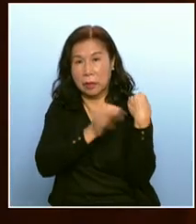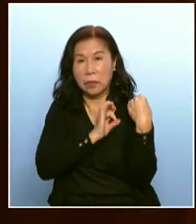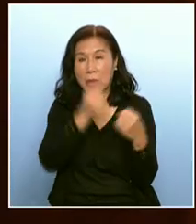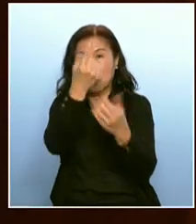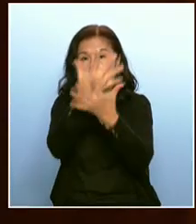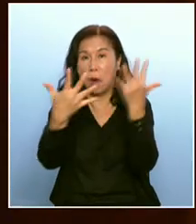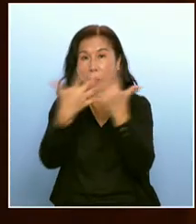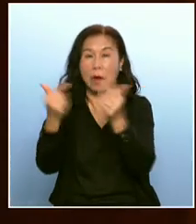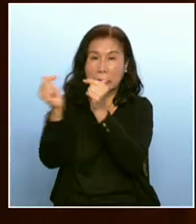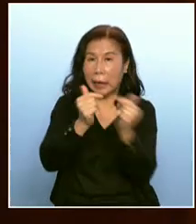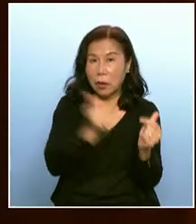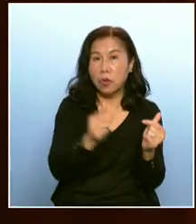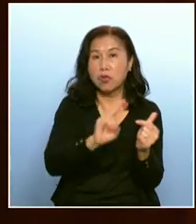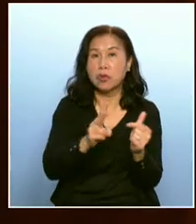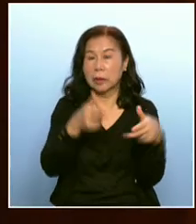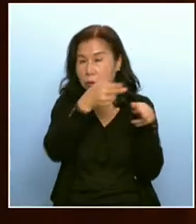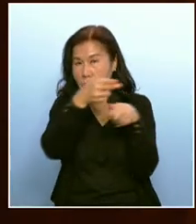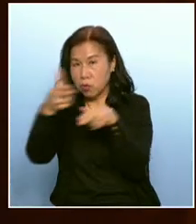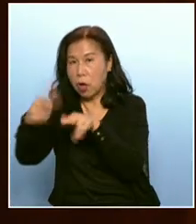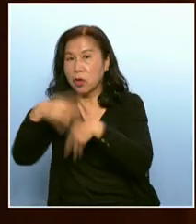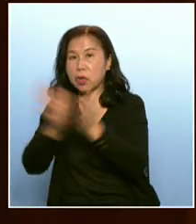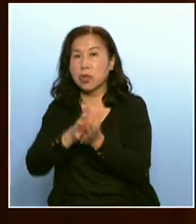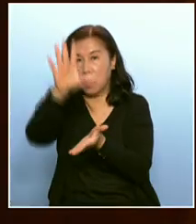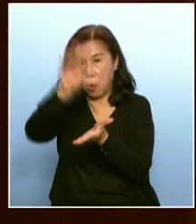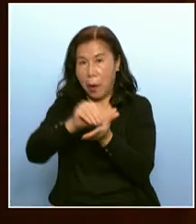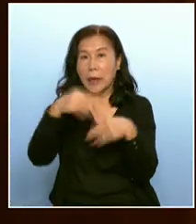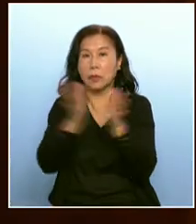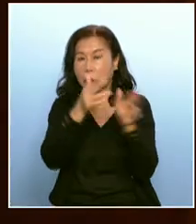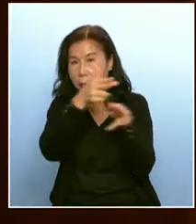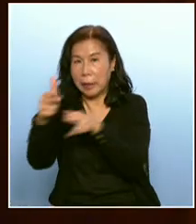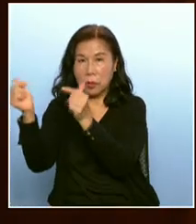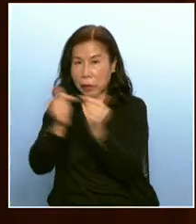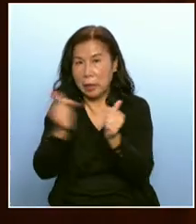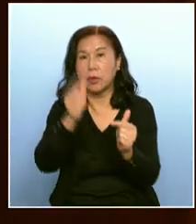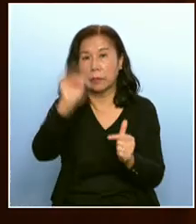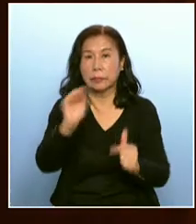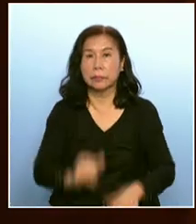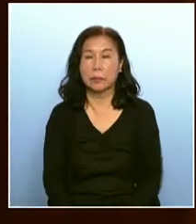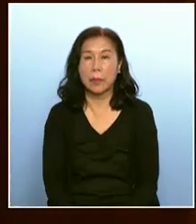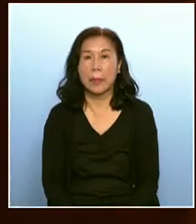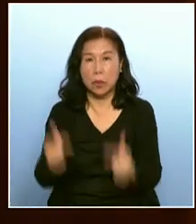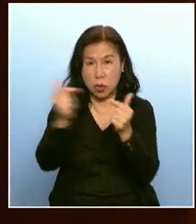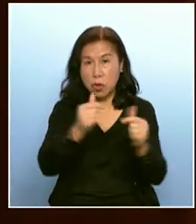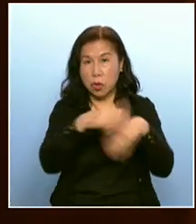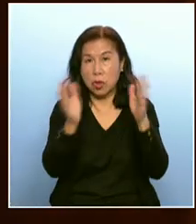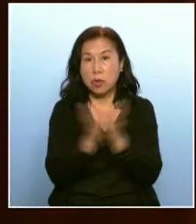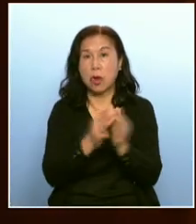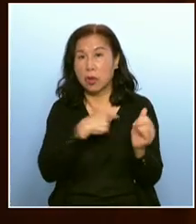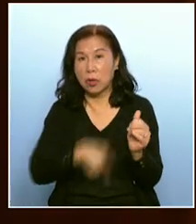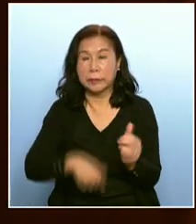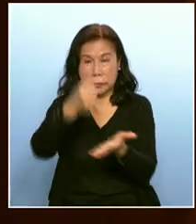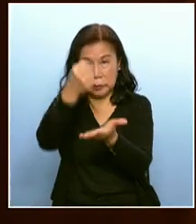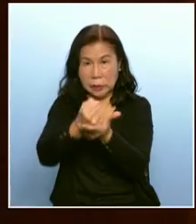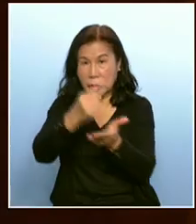When the members of the press have left the room, the entire election procedure will be